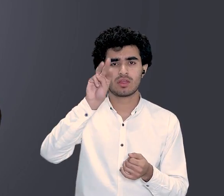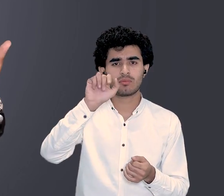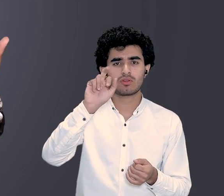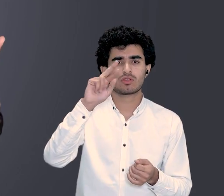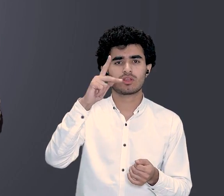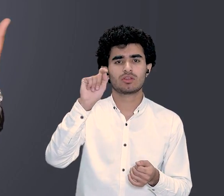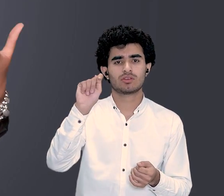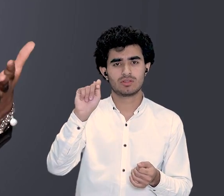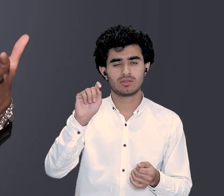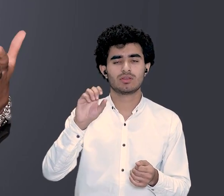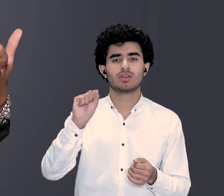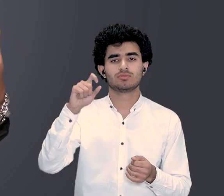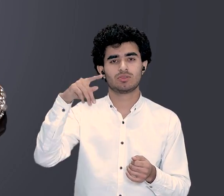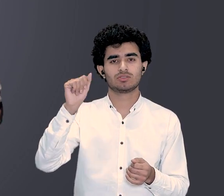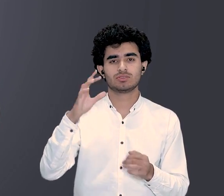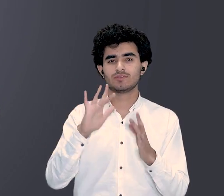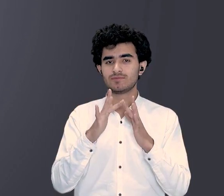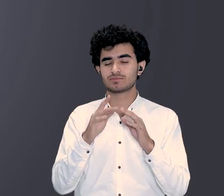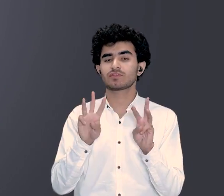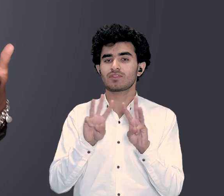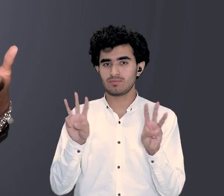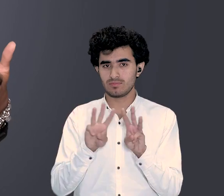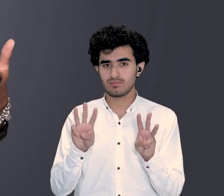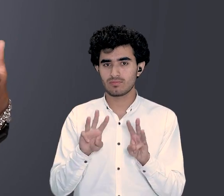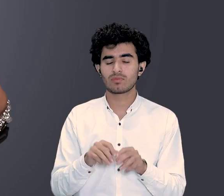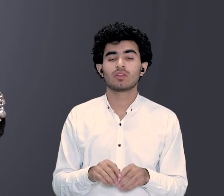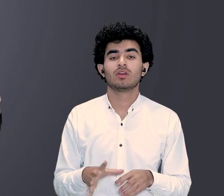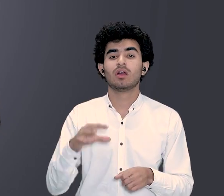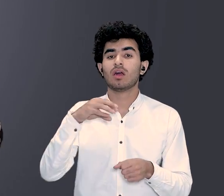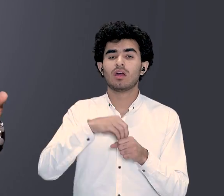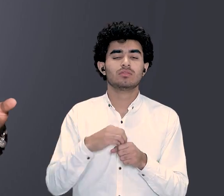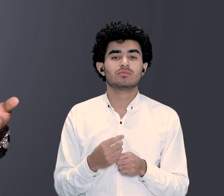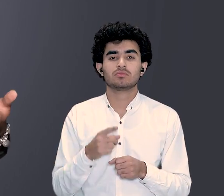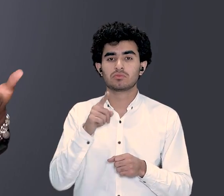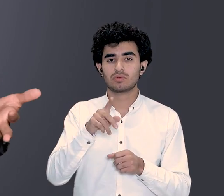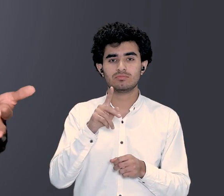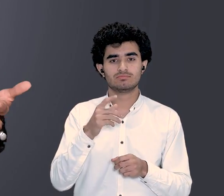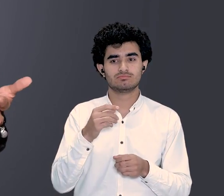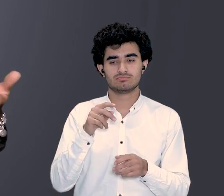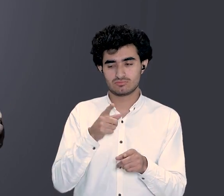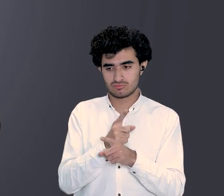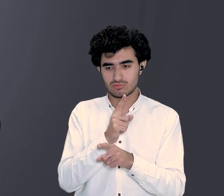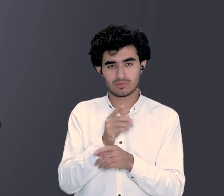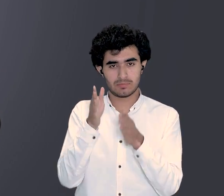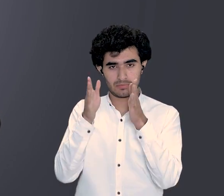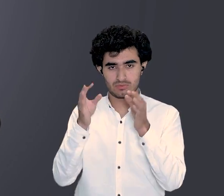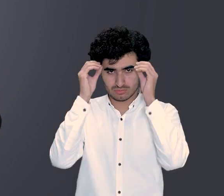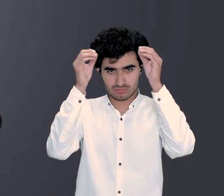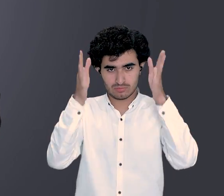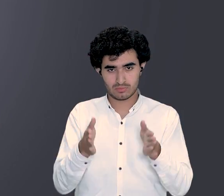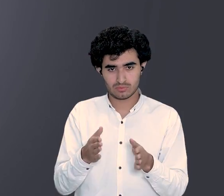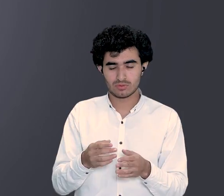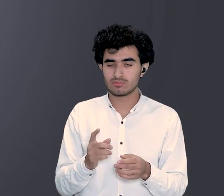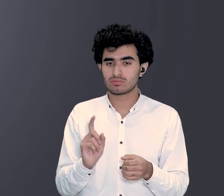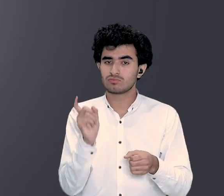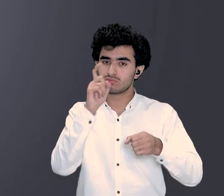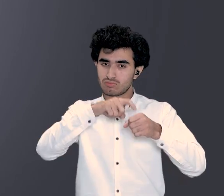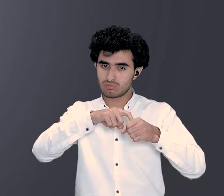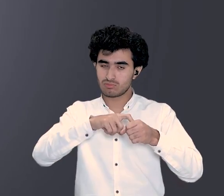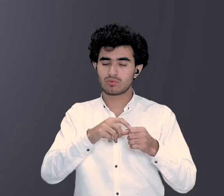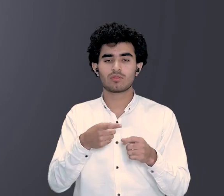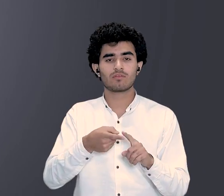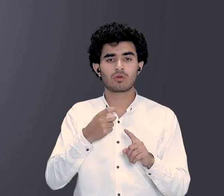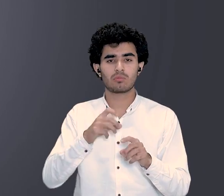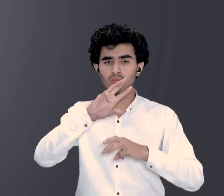in from anywhere in the world for an hour or two and give a class on the weekends when kids are free. And parents can